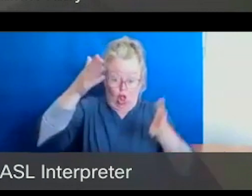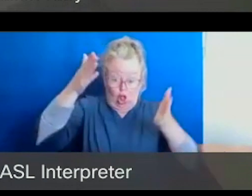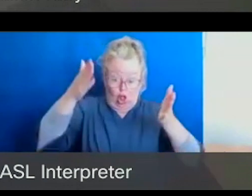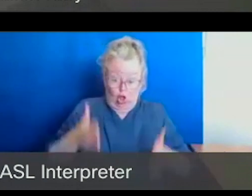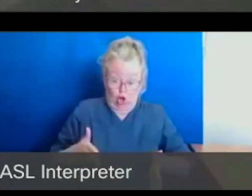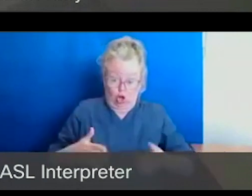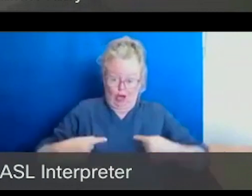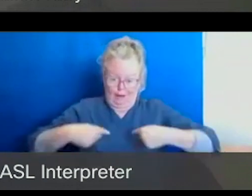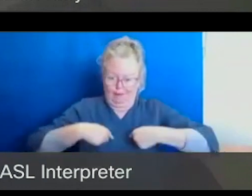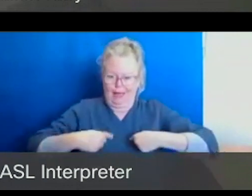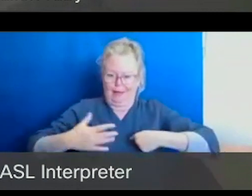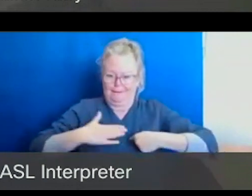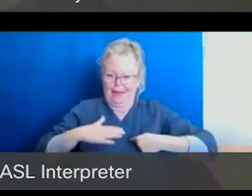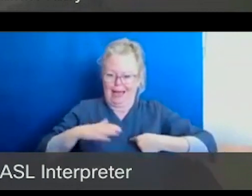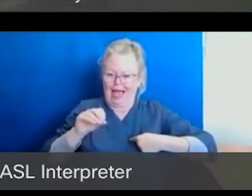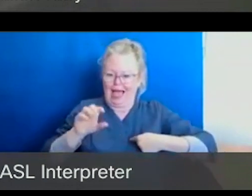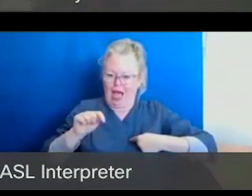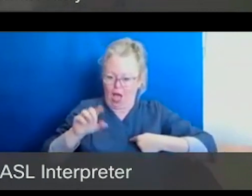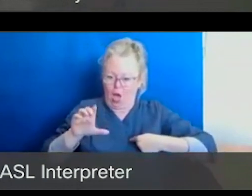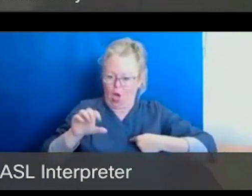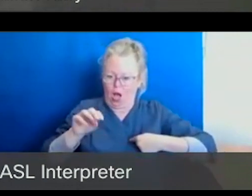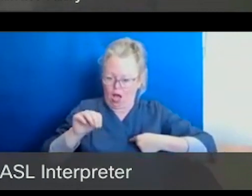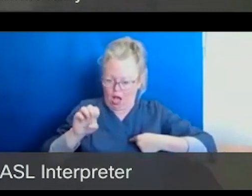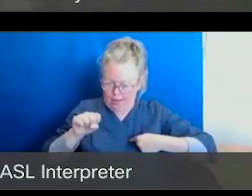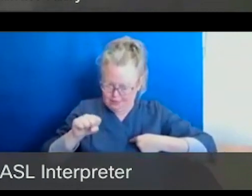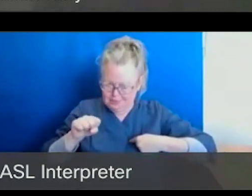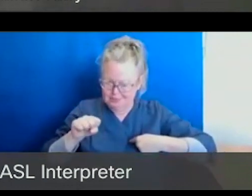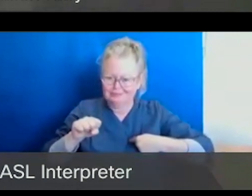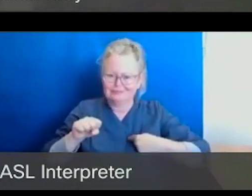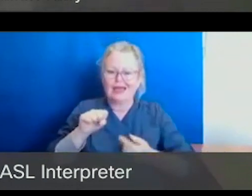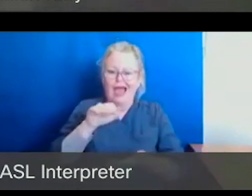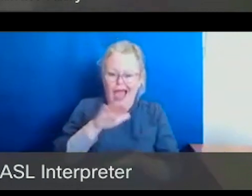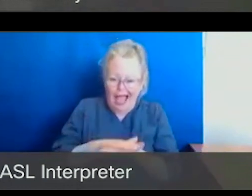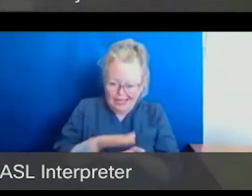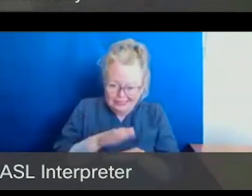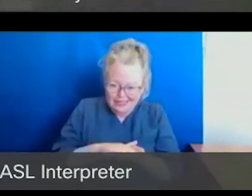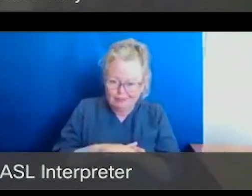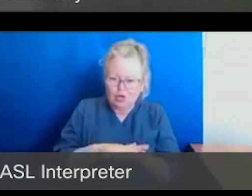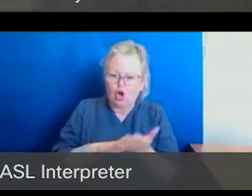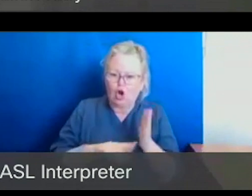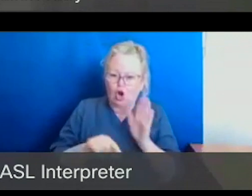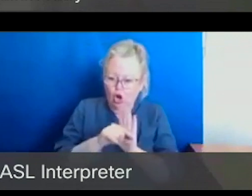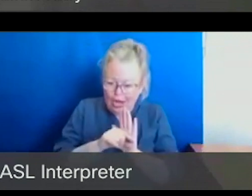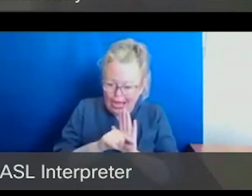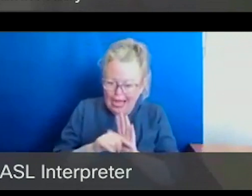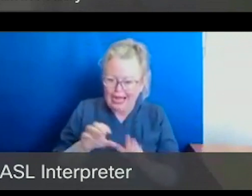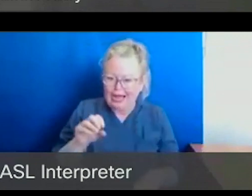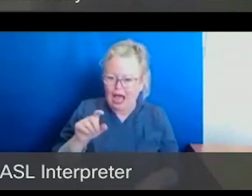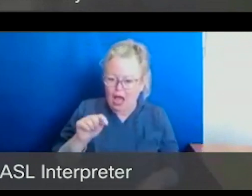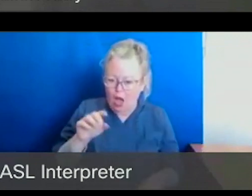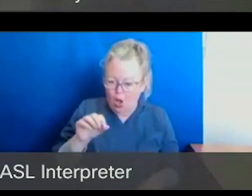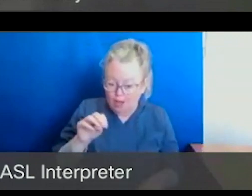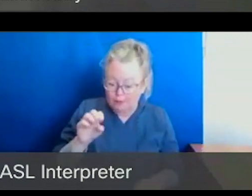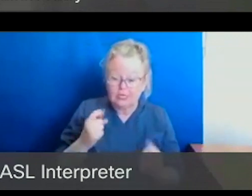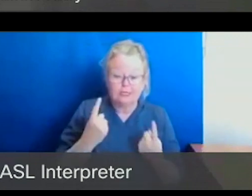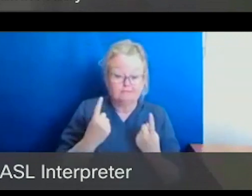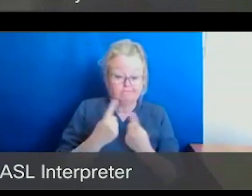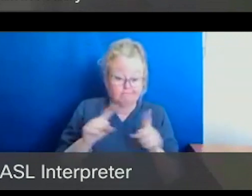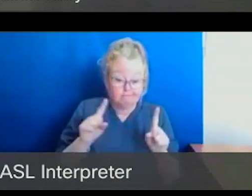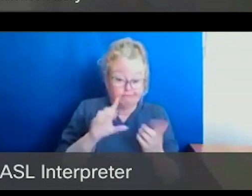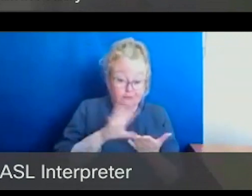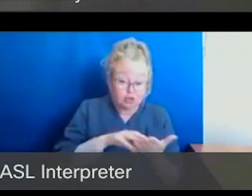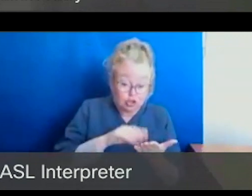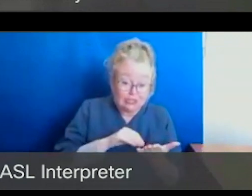our research grants must look at student academic outcomes. These can be defined as learning and achievement